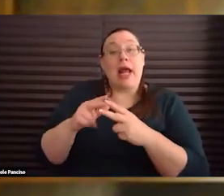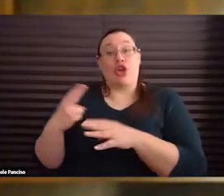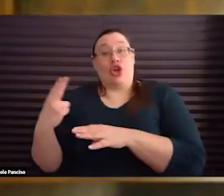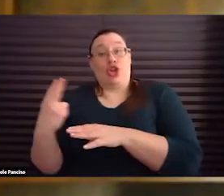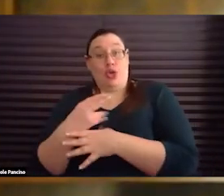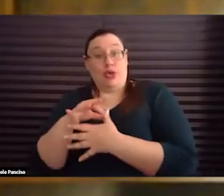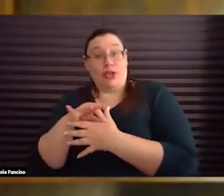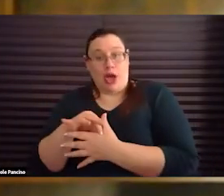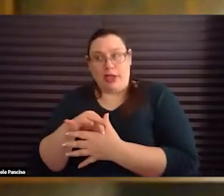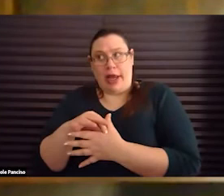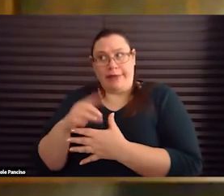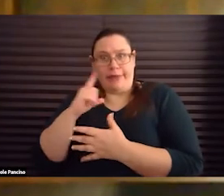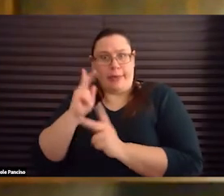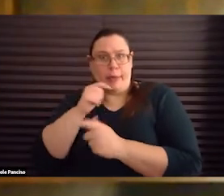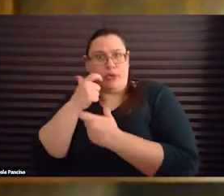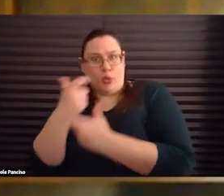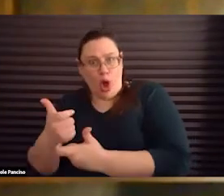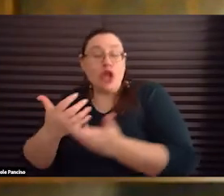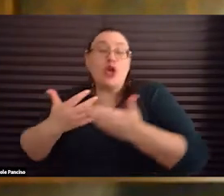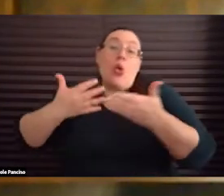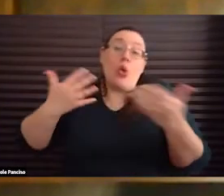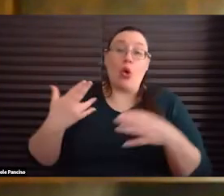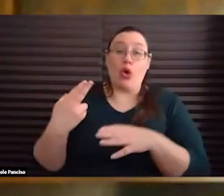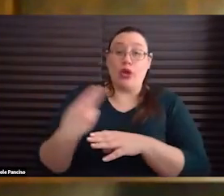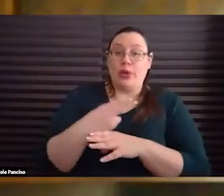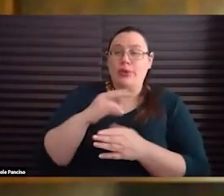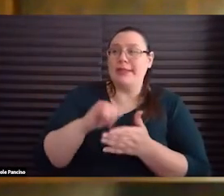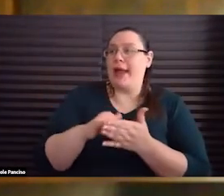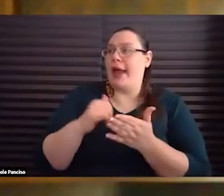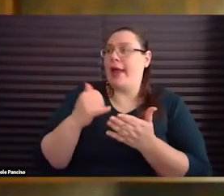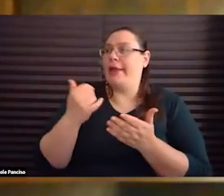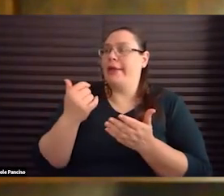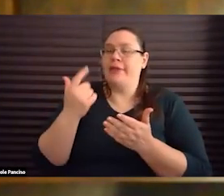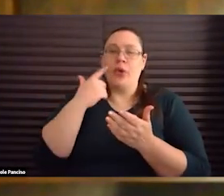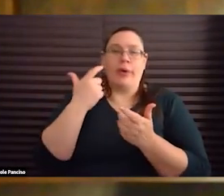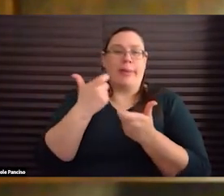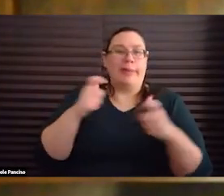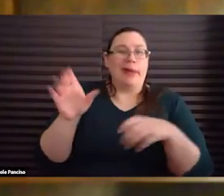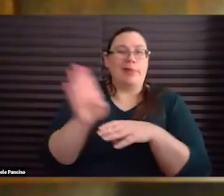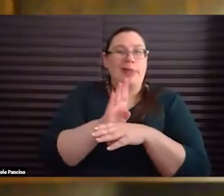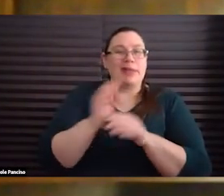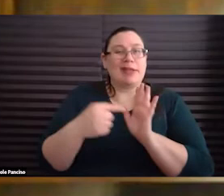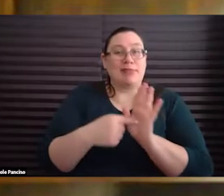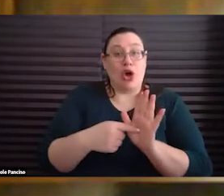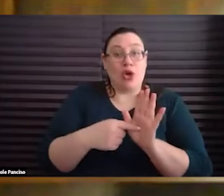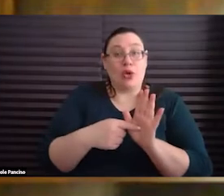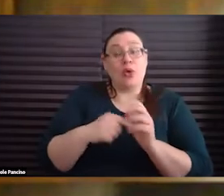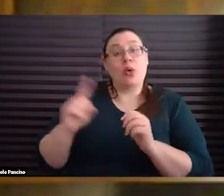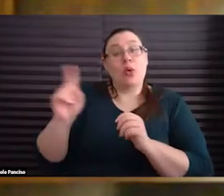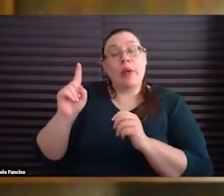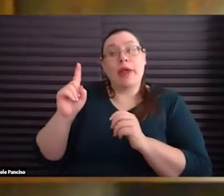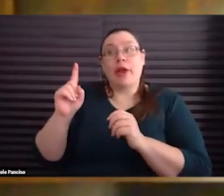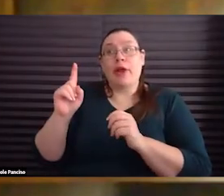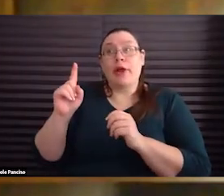for content purposes, or they're just using that as part of a larger business model where content becomes just